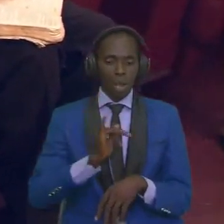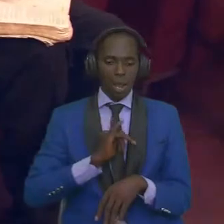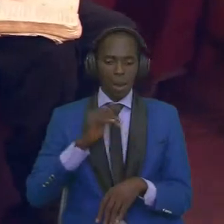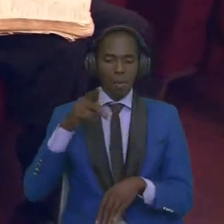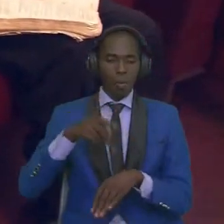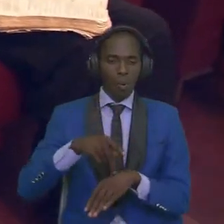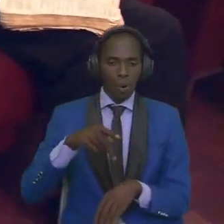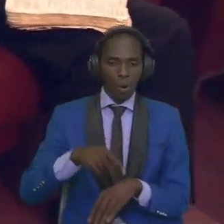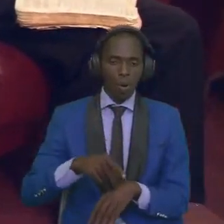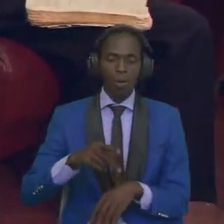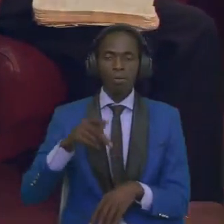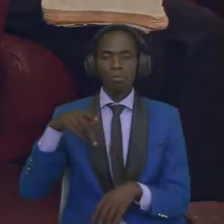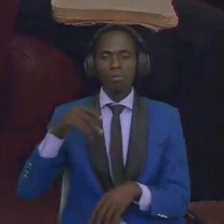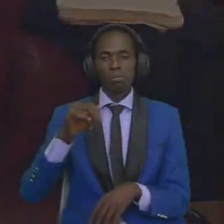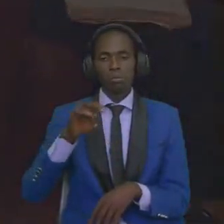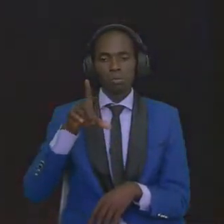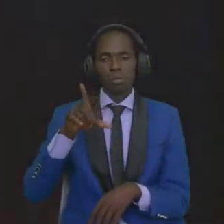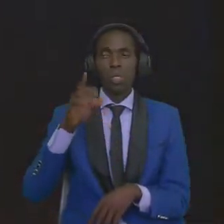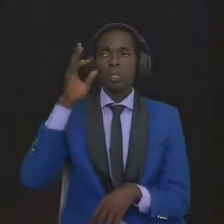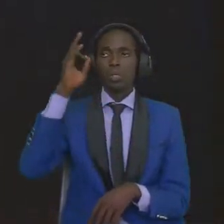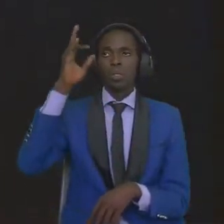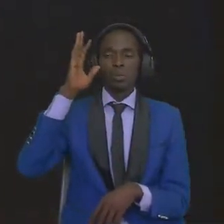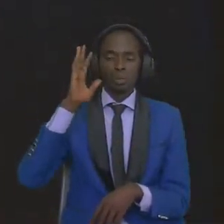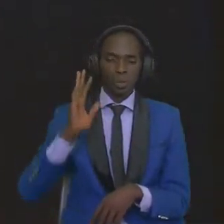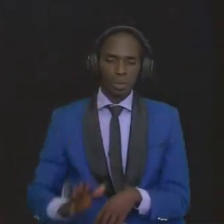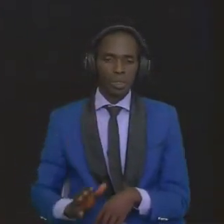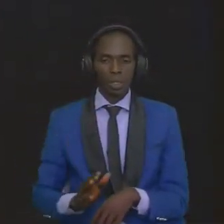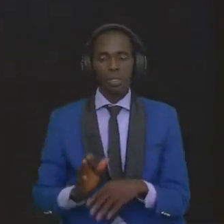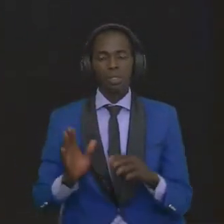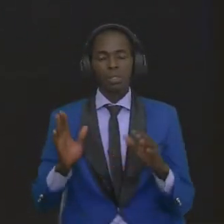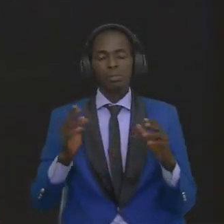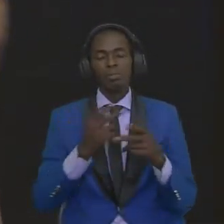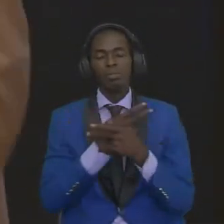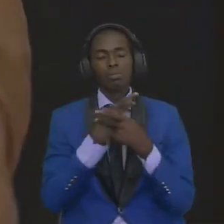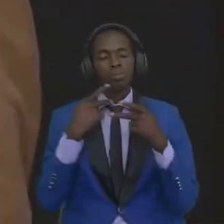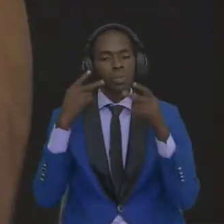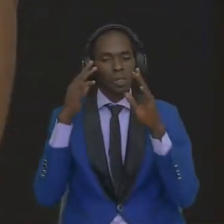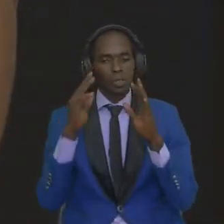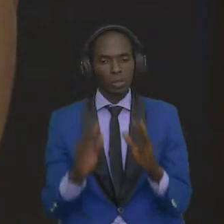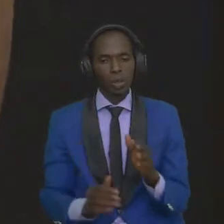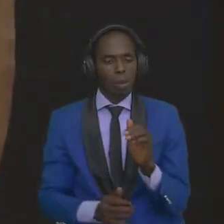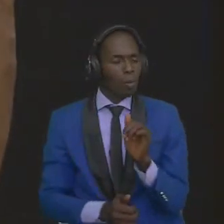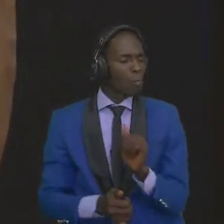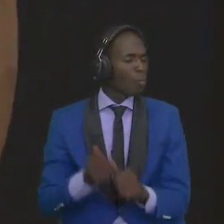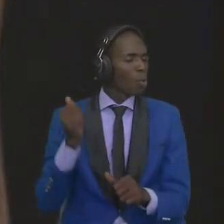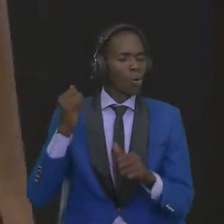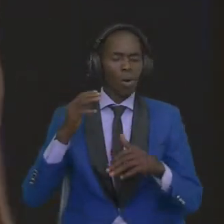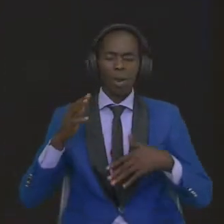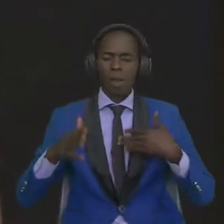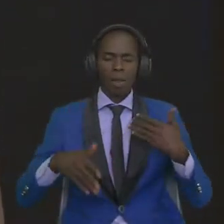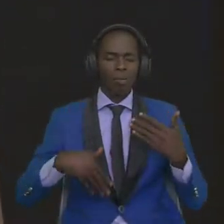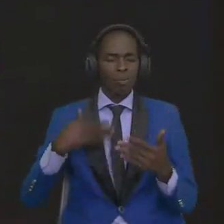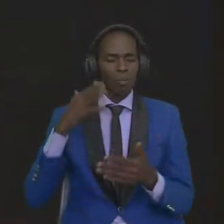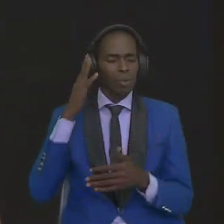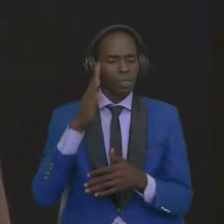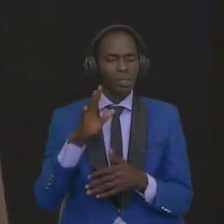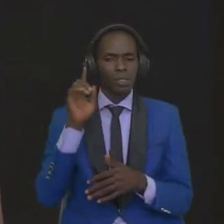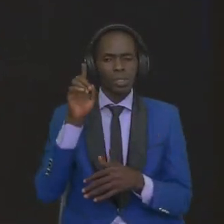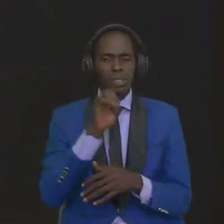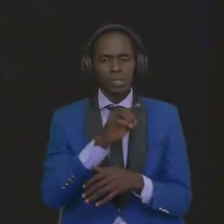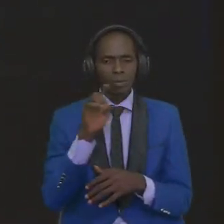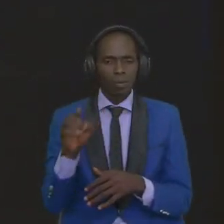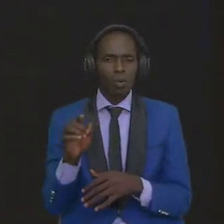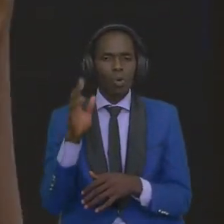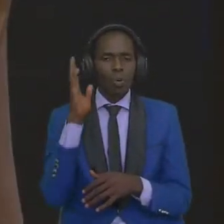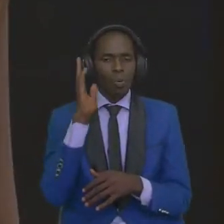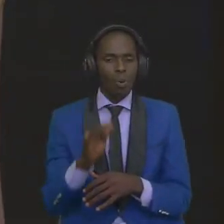pastor, will I, preacher, will I, servant of God, most gladly, therefore, will I